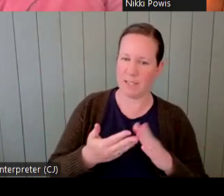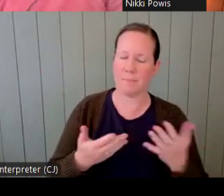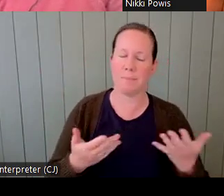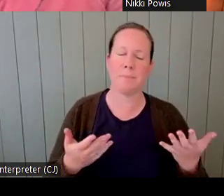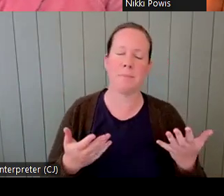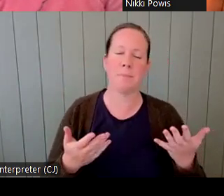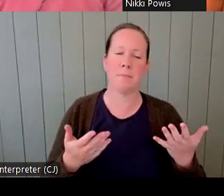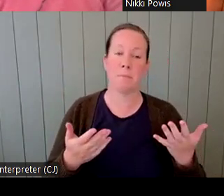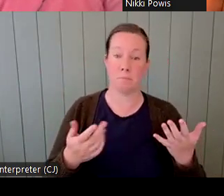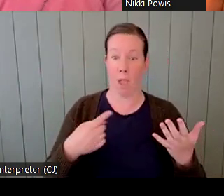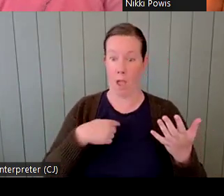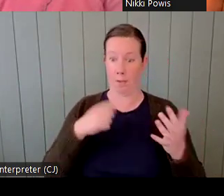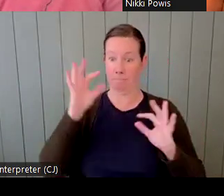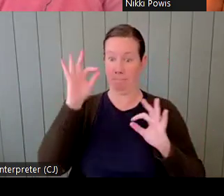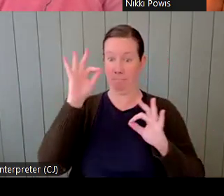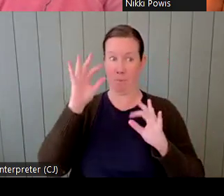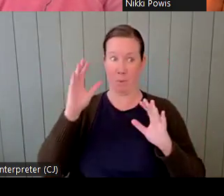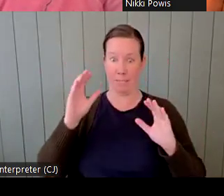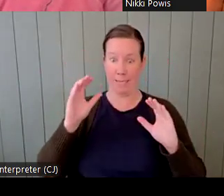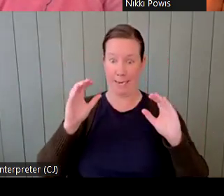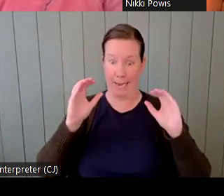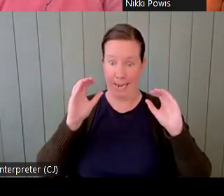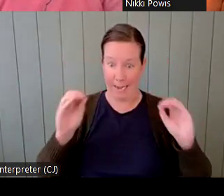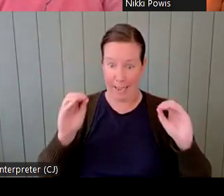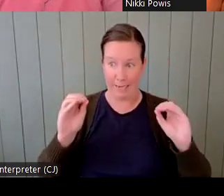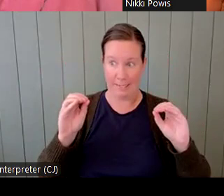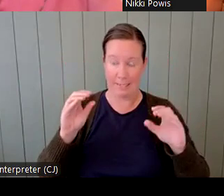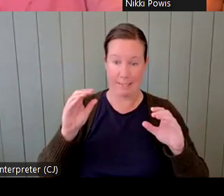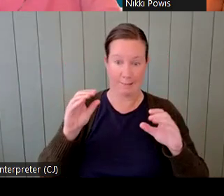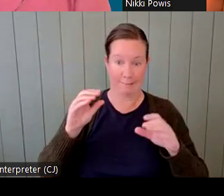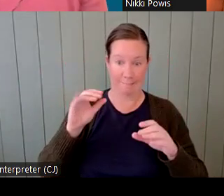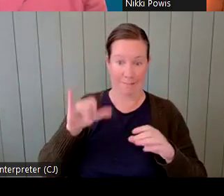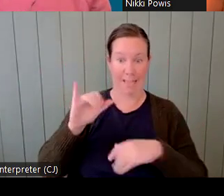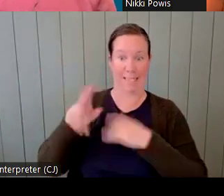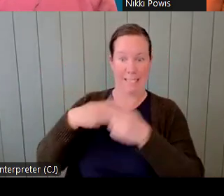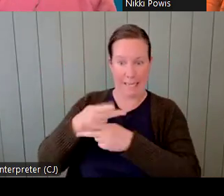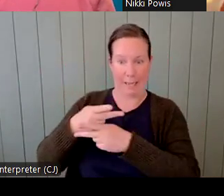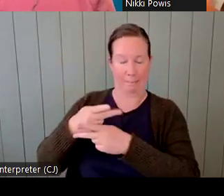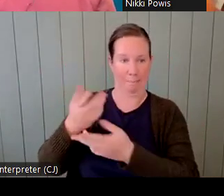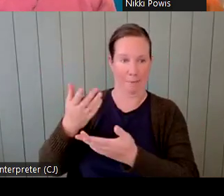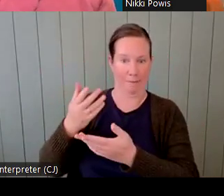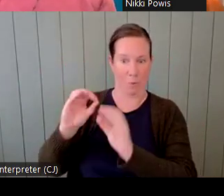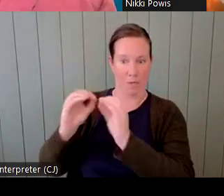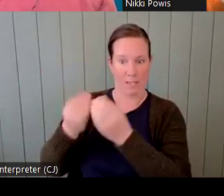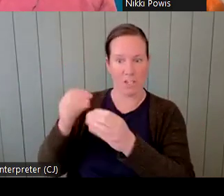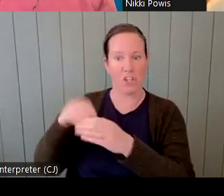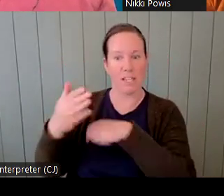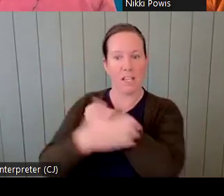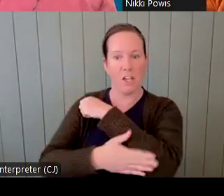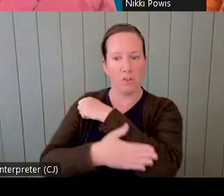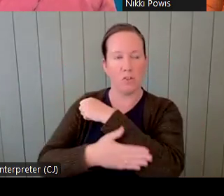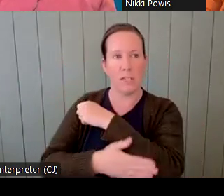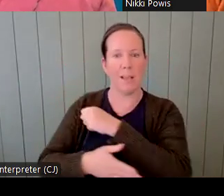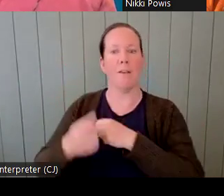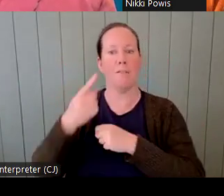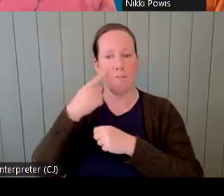there wasn't any CDFI in the country targeting small business owners with disabilities till we got into